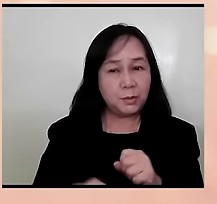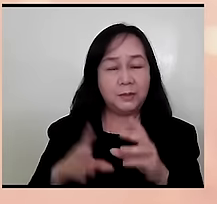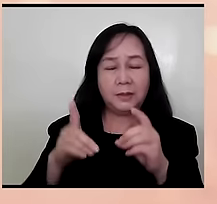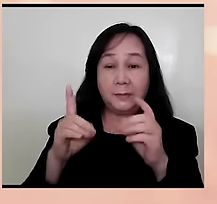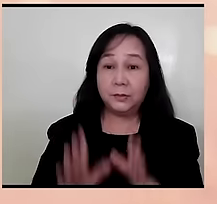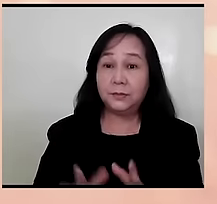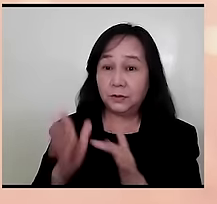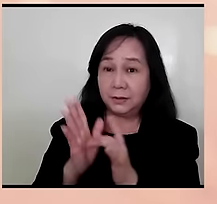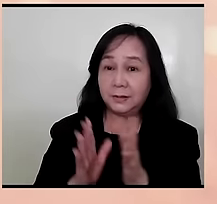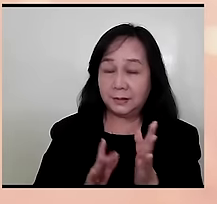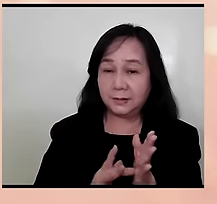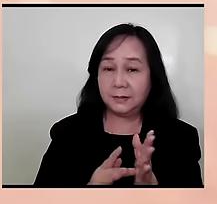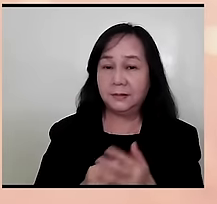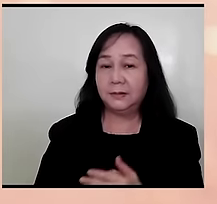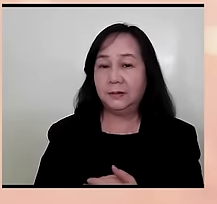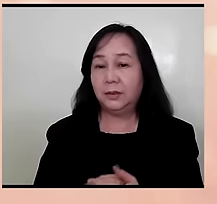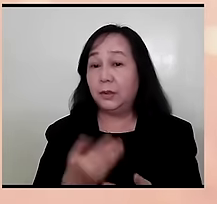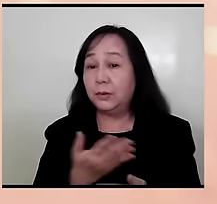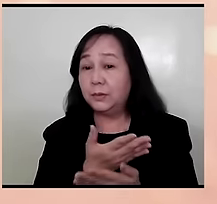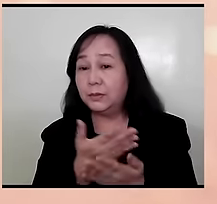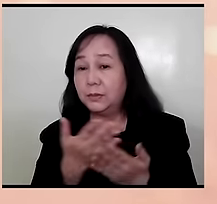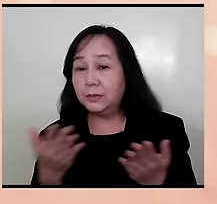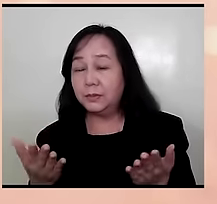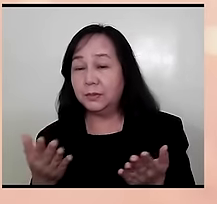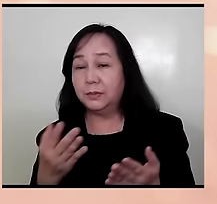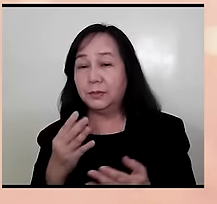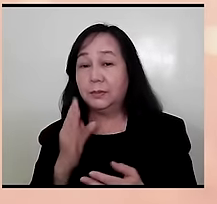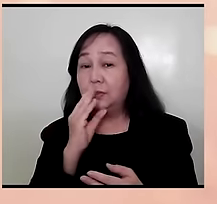of Jesus, those who